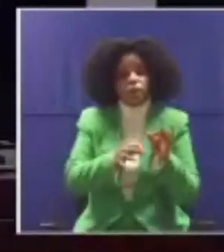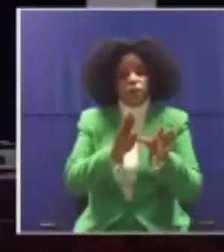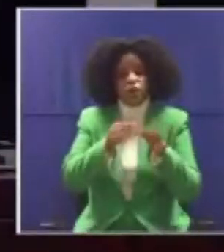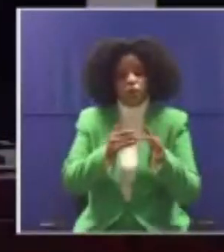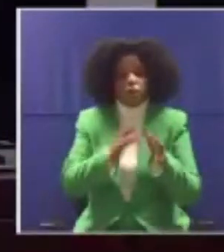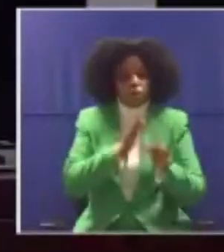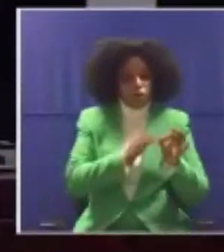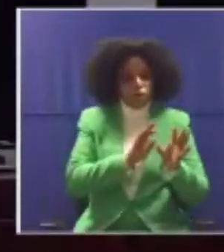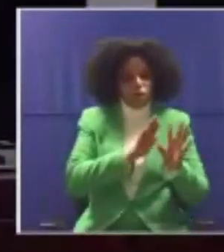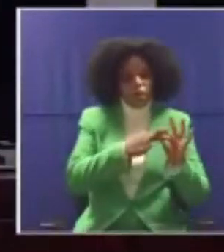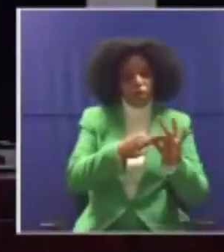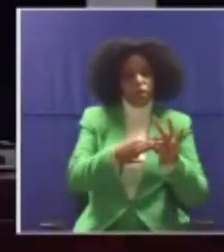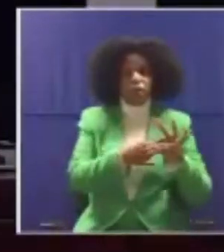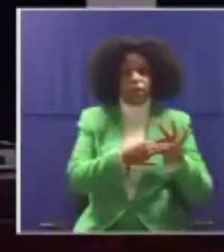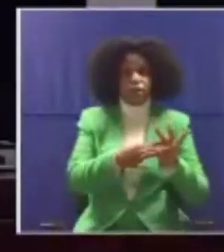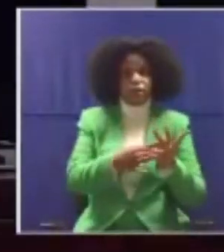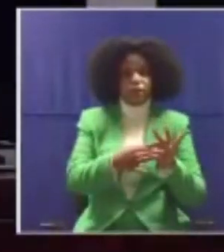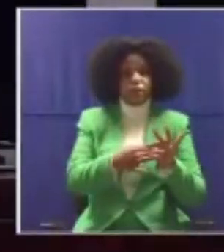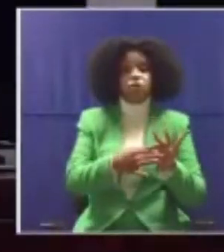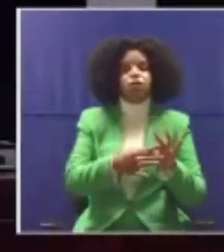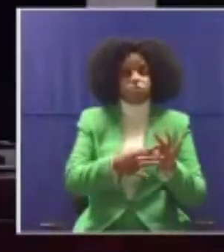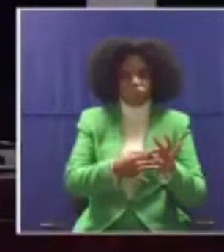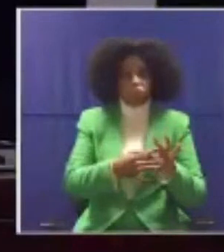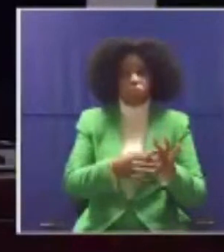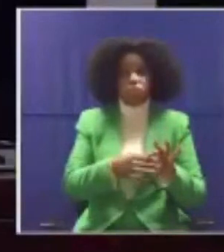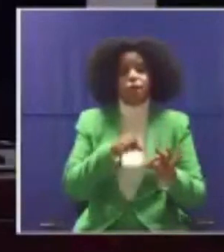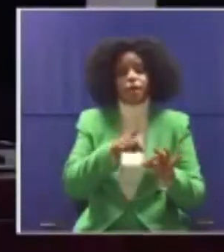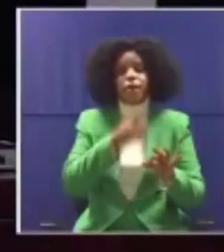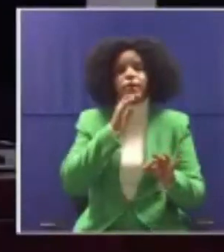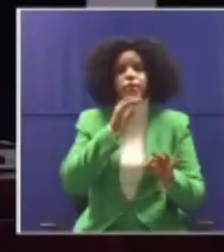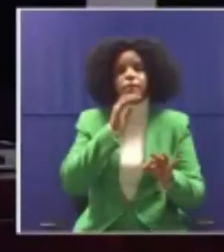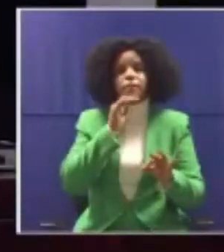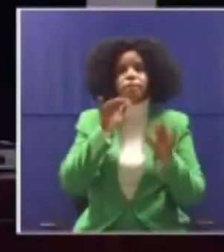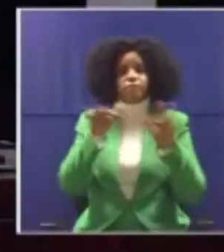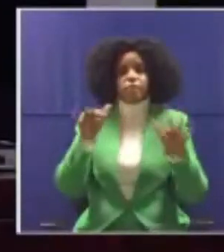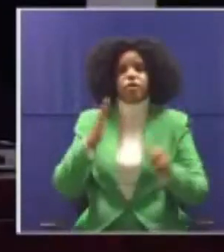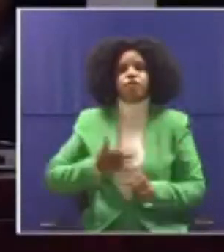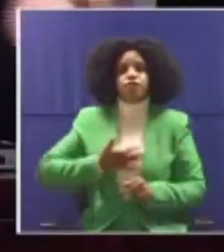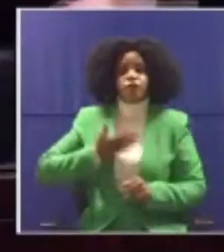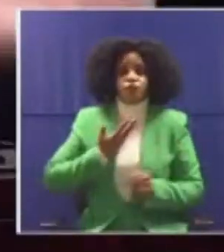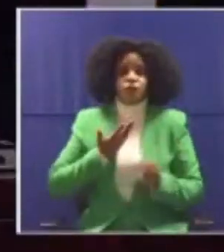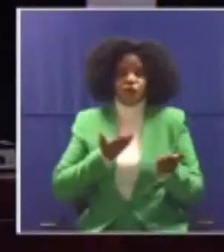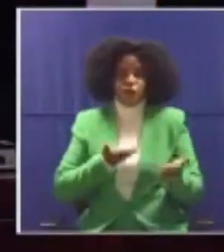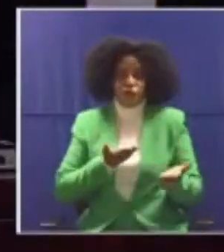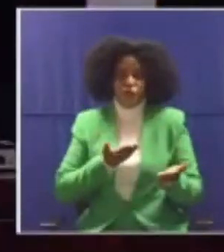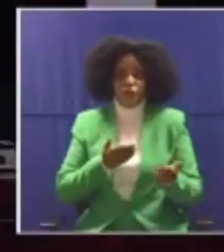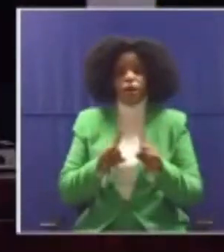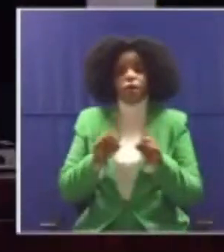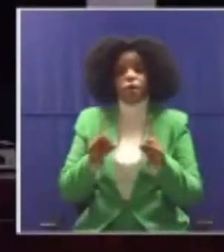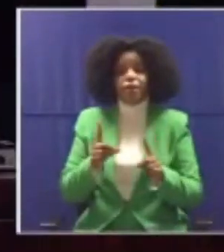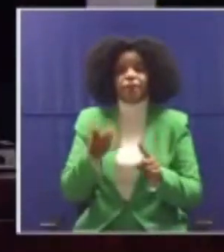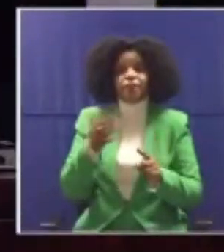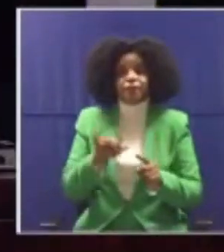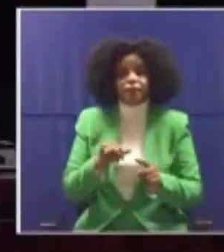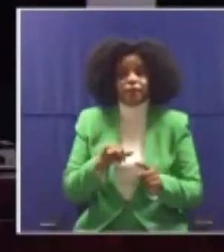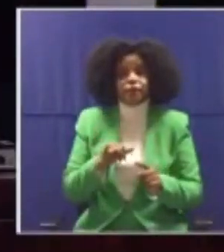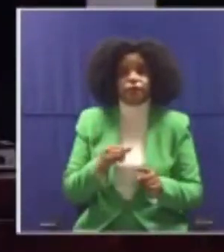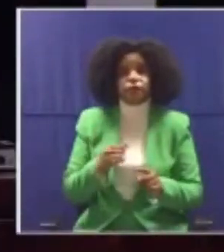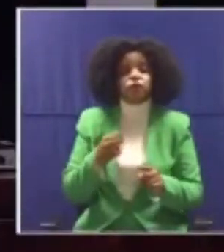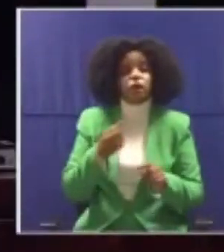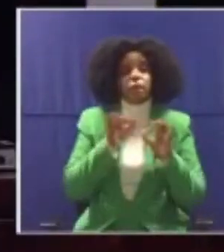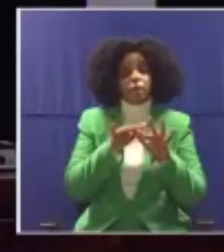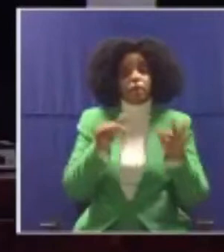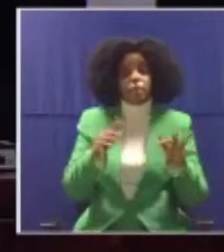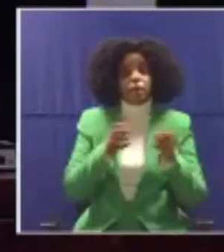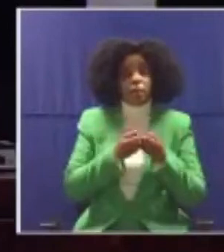the people. But if you do it the other way, if you take a party that didn't win to